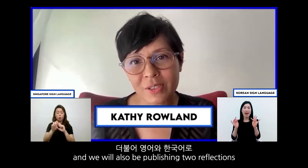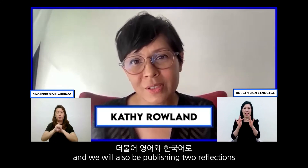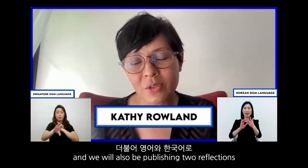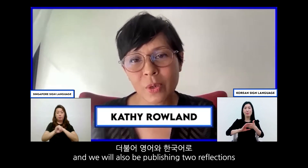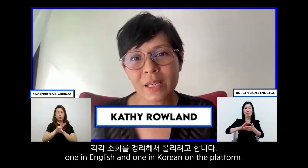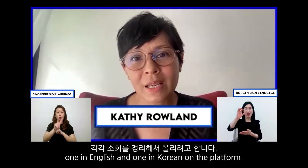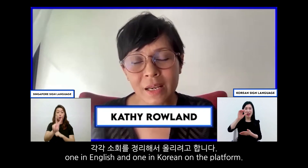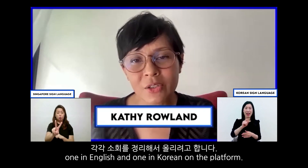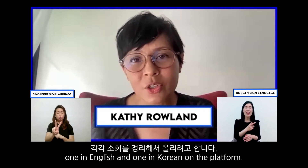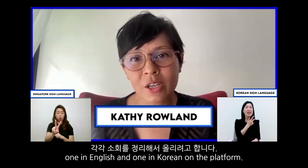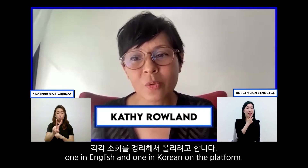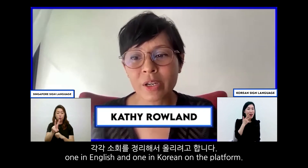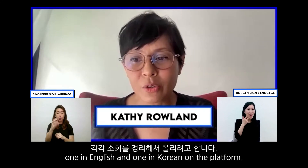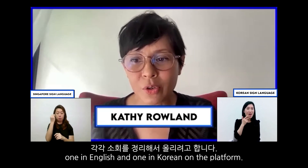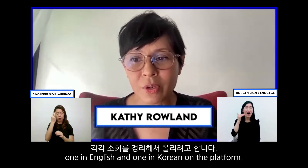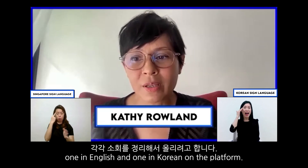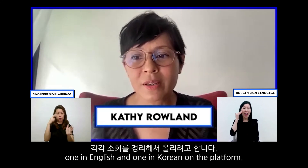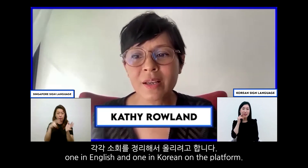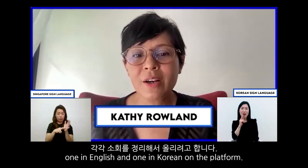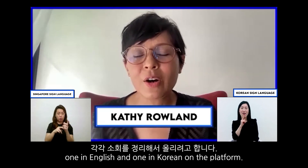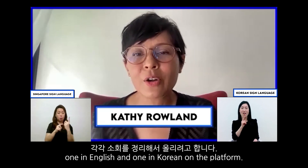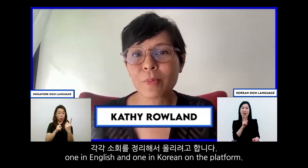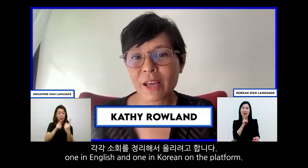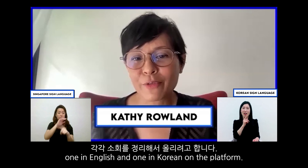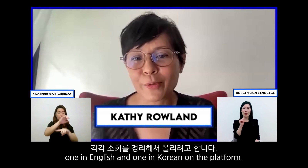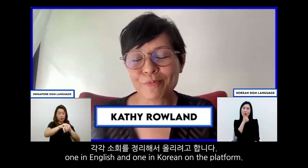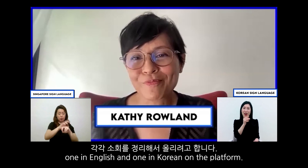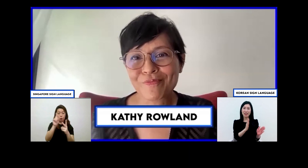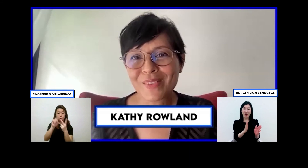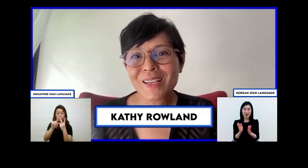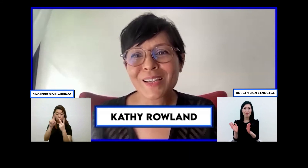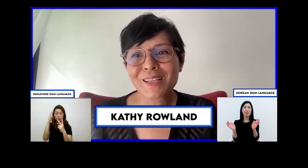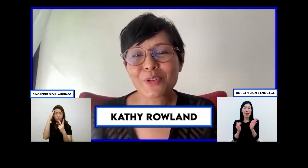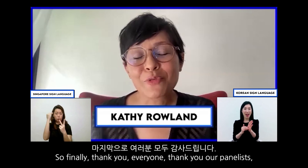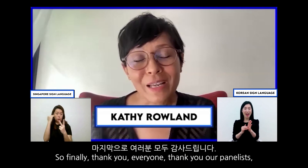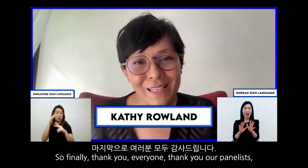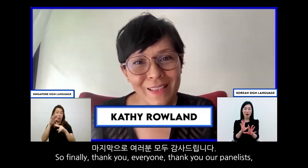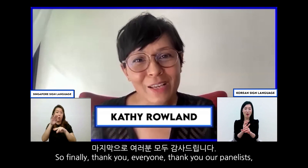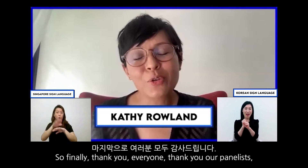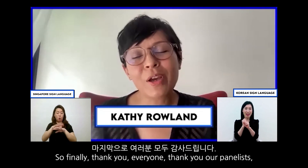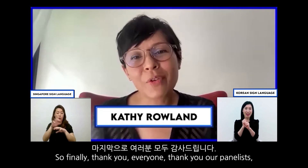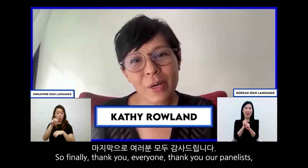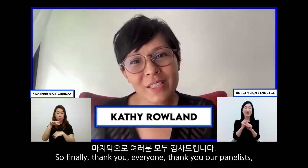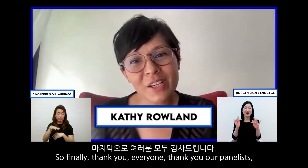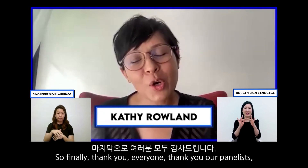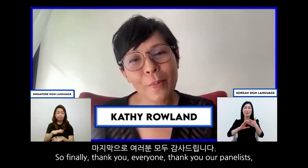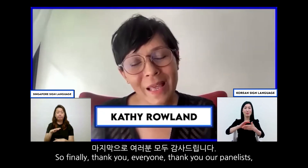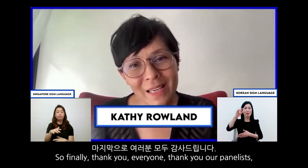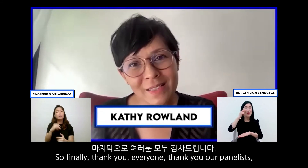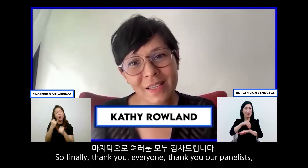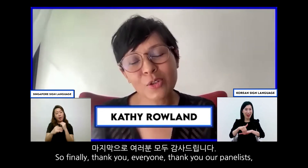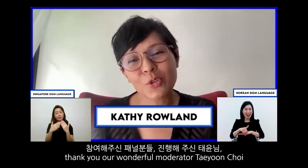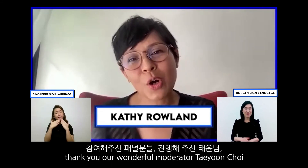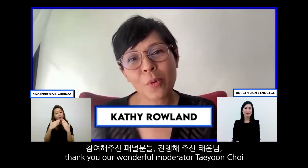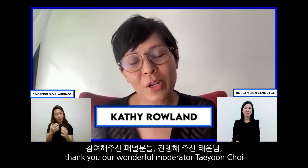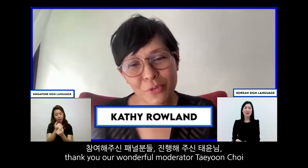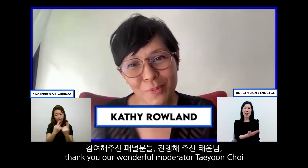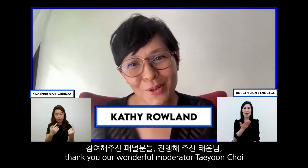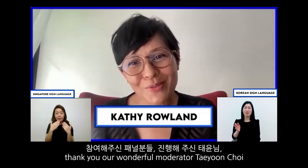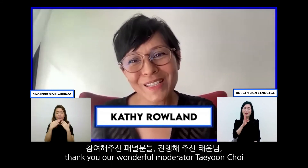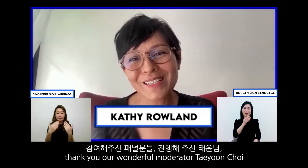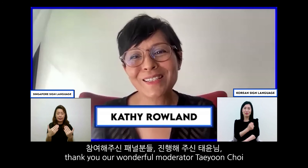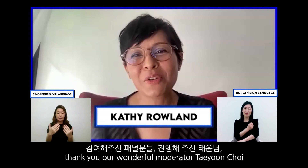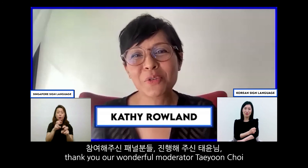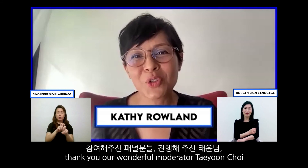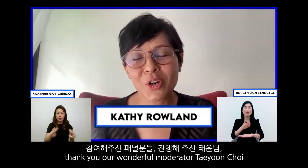two reflections, one in English and one in Korean, on the platform. So finally, thank you, everyone. Thank you, our panelists. Thank you to our